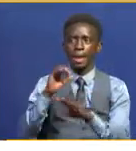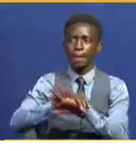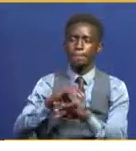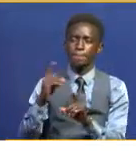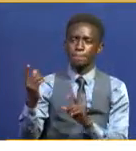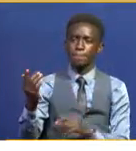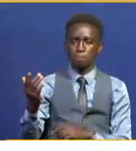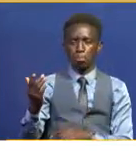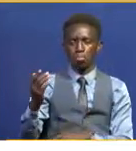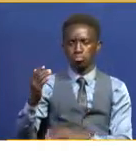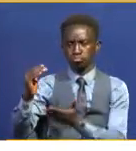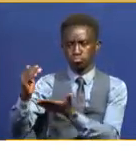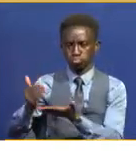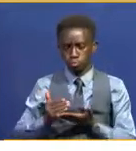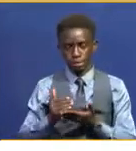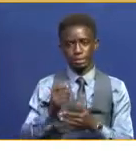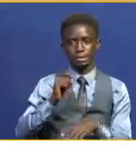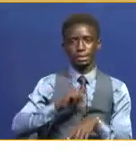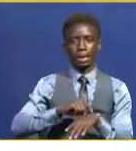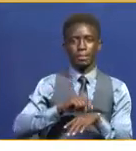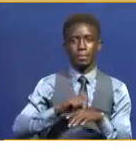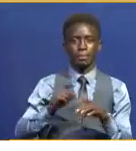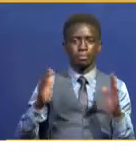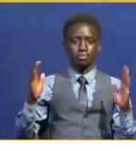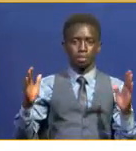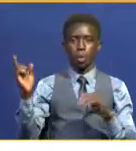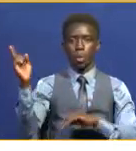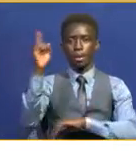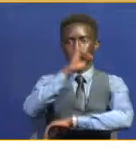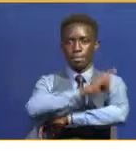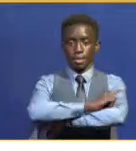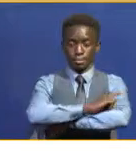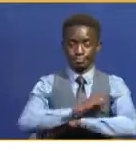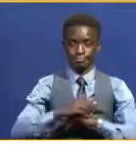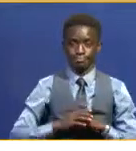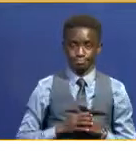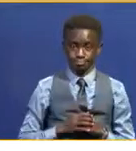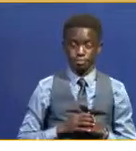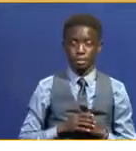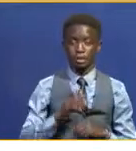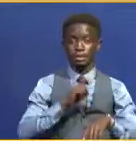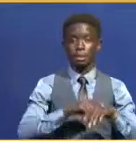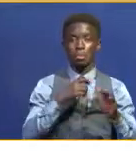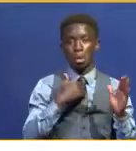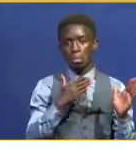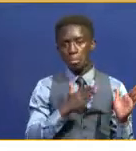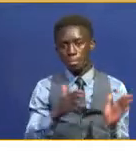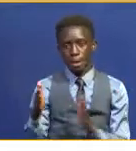day. So basically, in terms of planning your goals